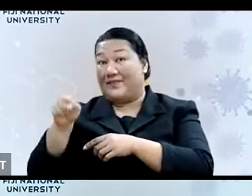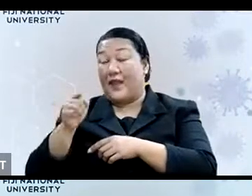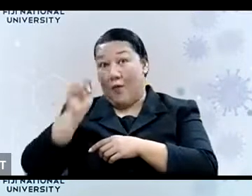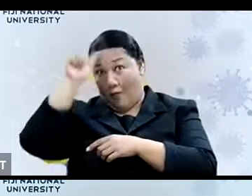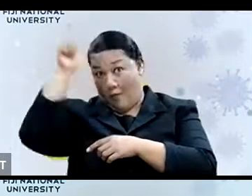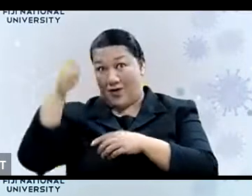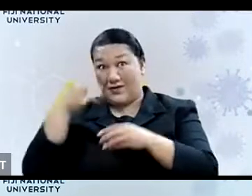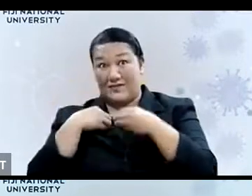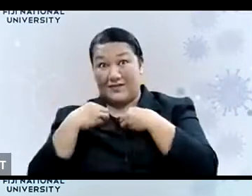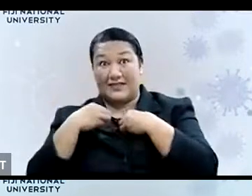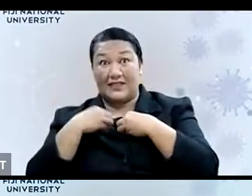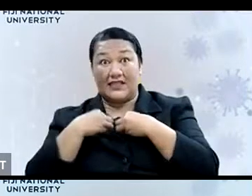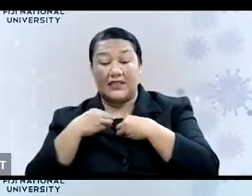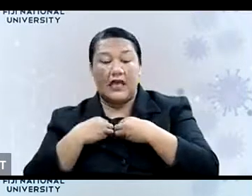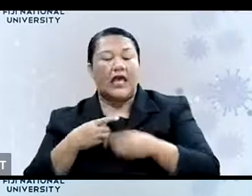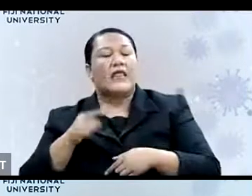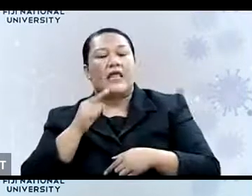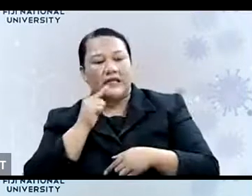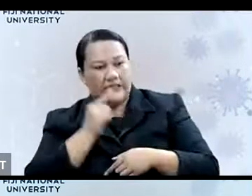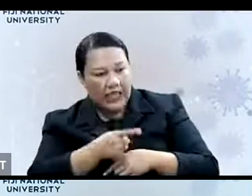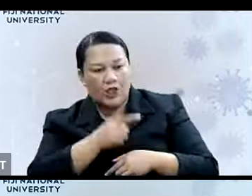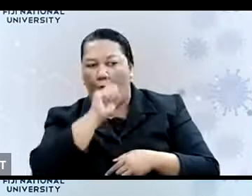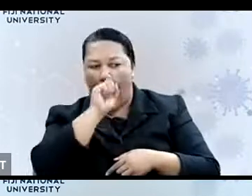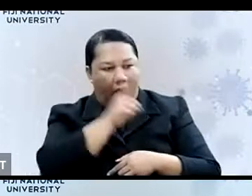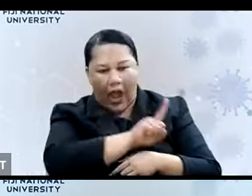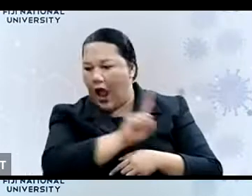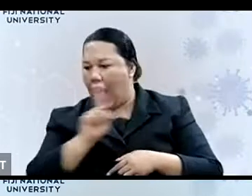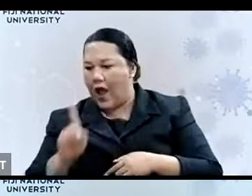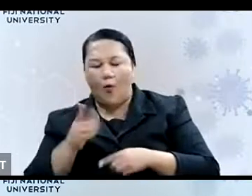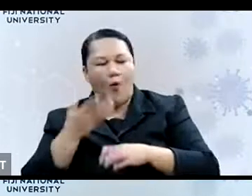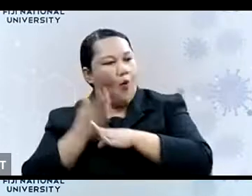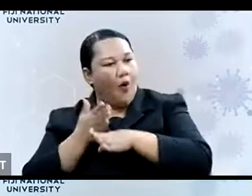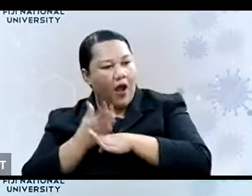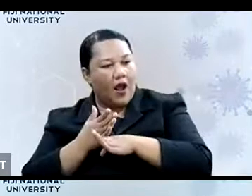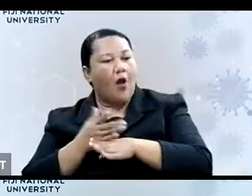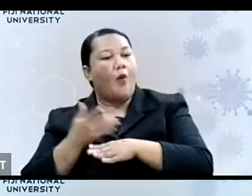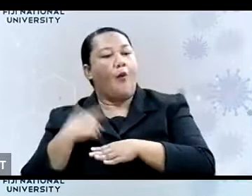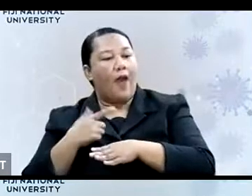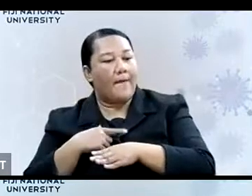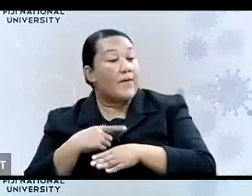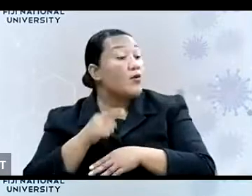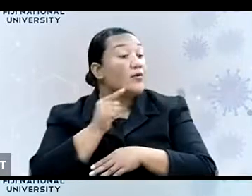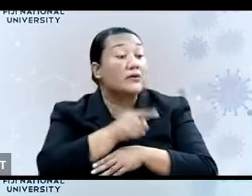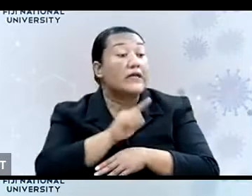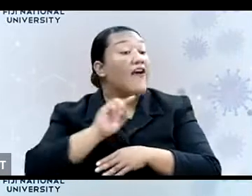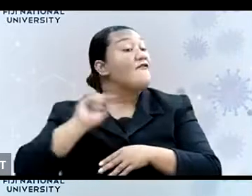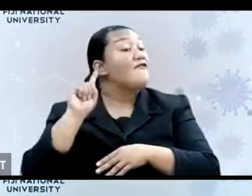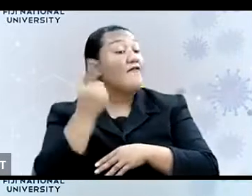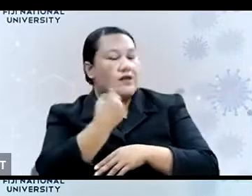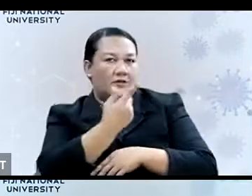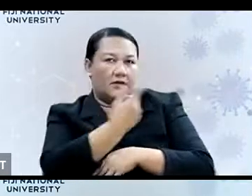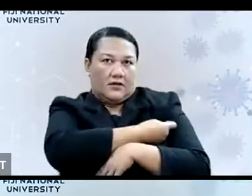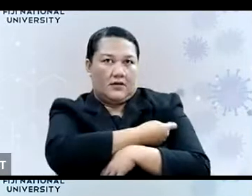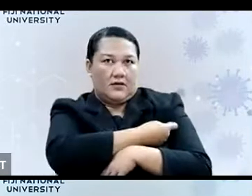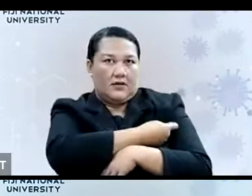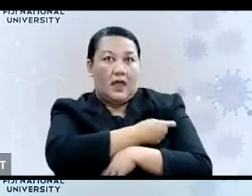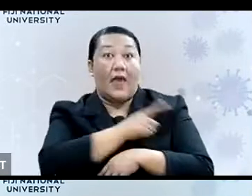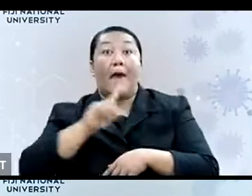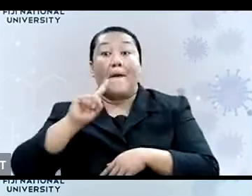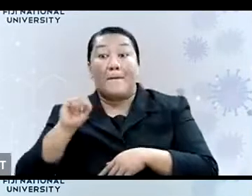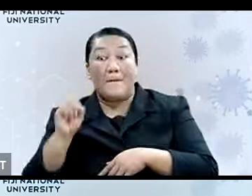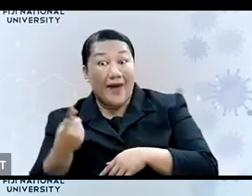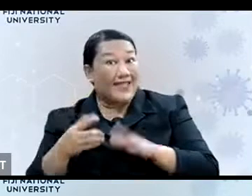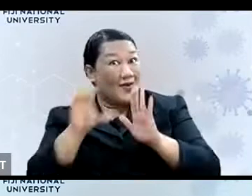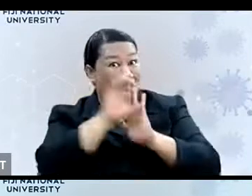vaccination be received by their workers before they come back to work. But the Constitution is very clear on the rights